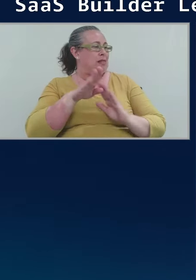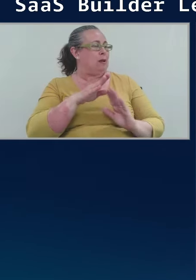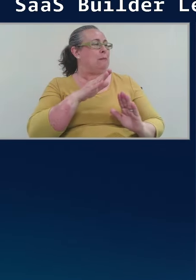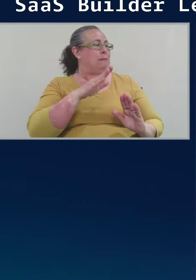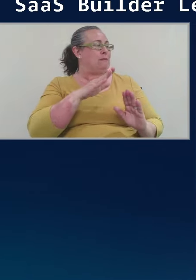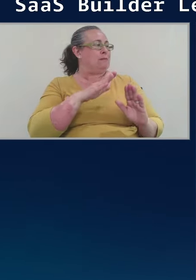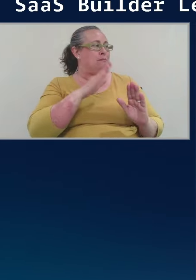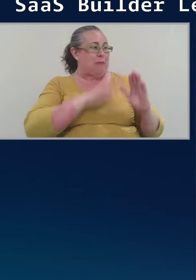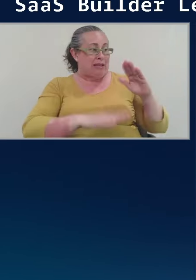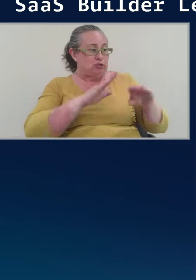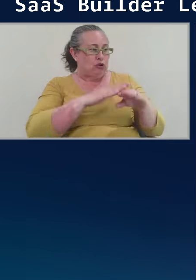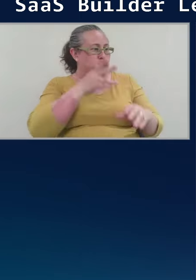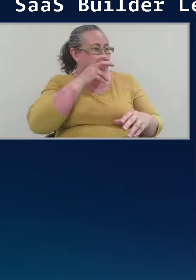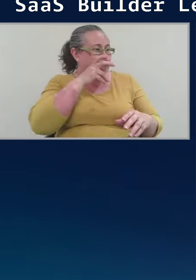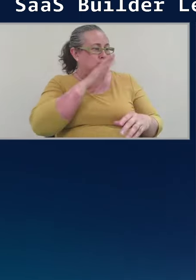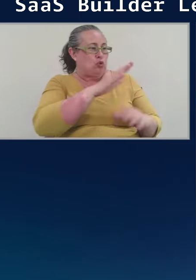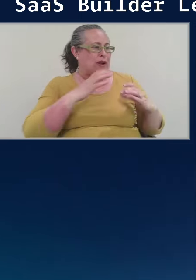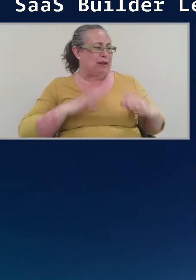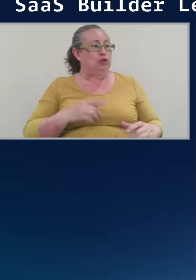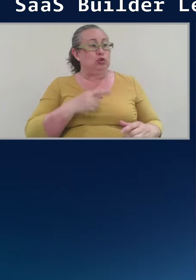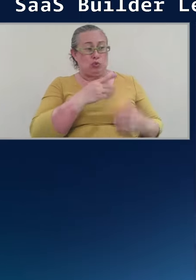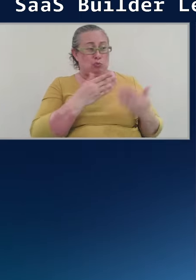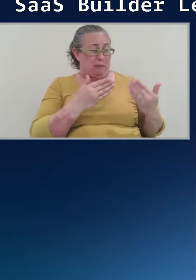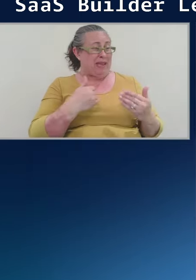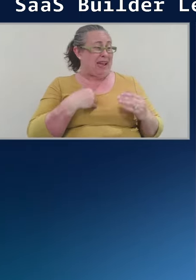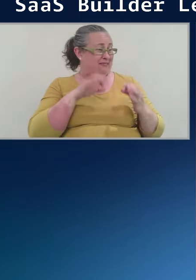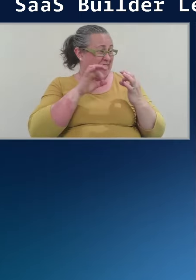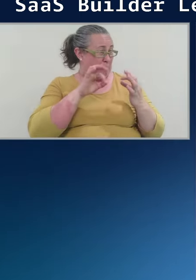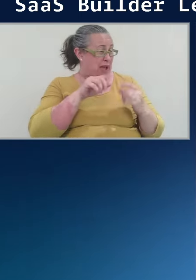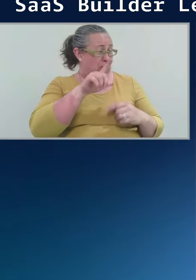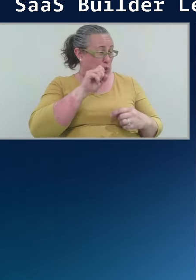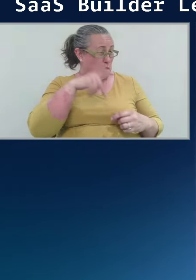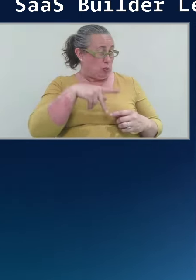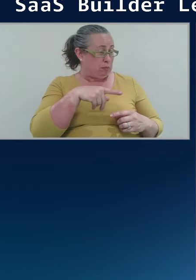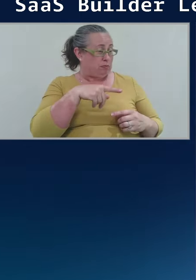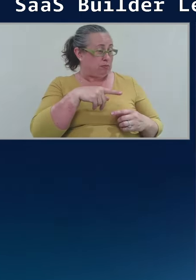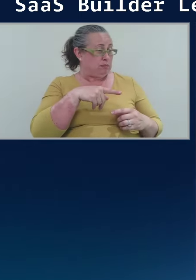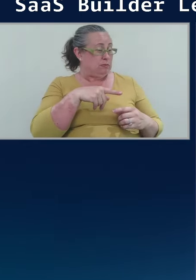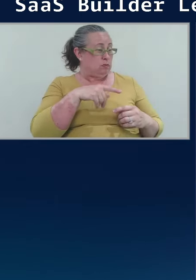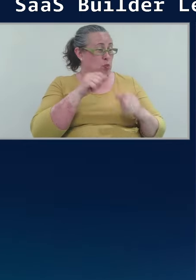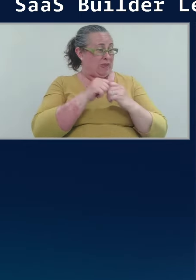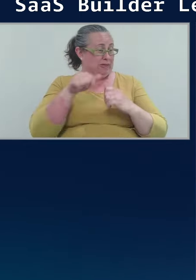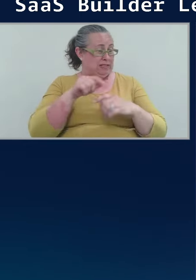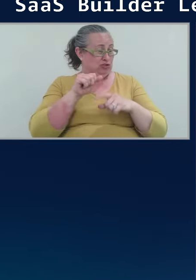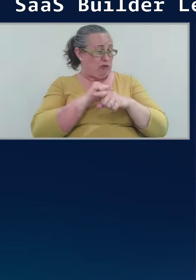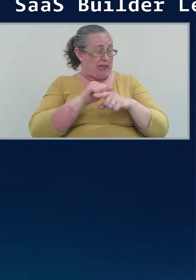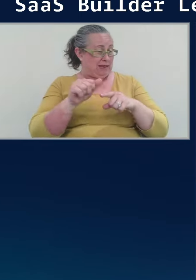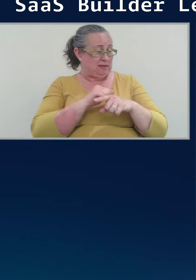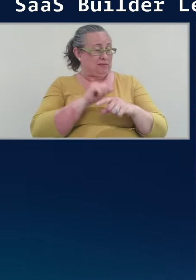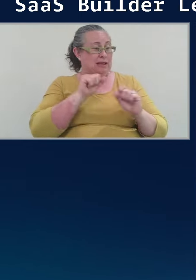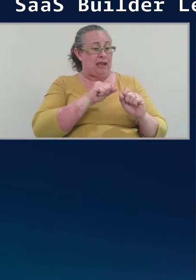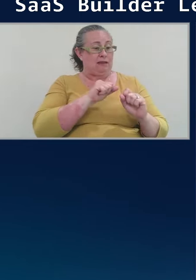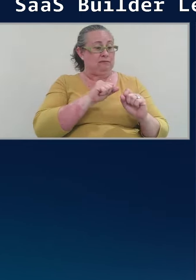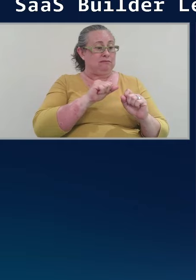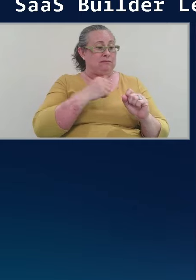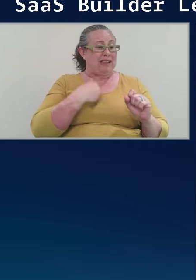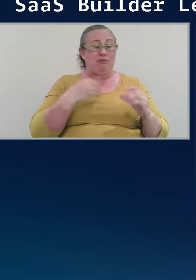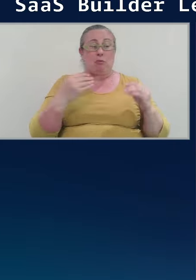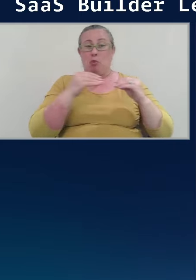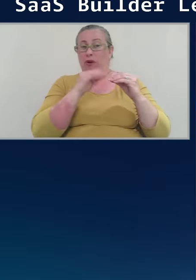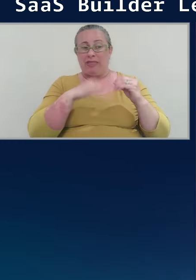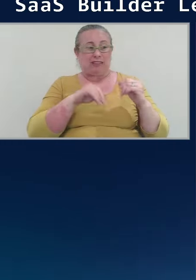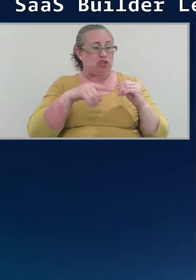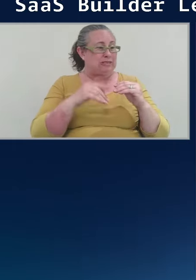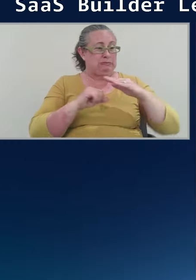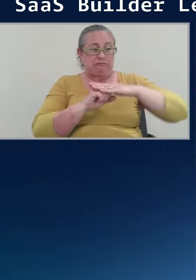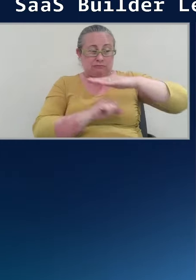and you probably have some kind of a feedback loop where they can iterate over this training and have more than just the foundation, but also start to have